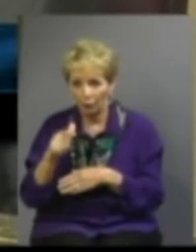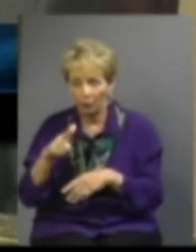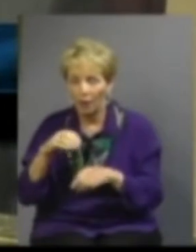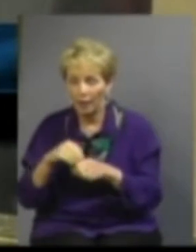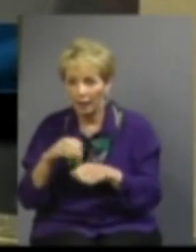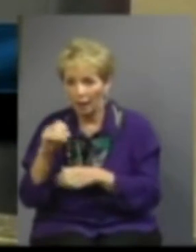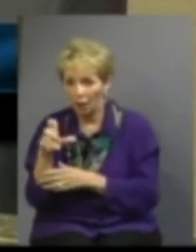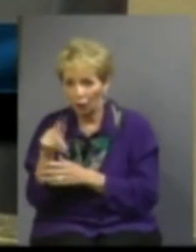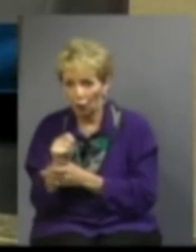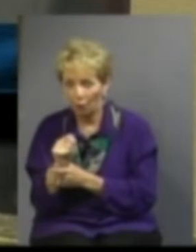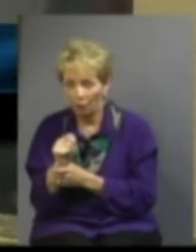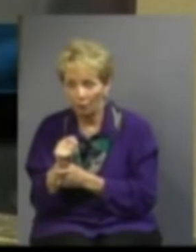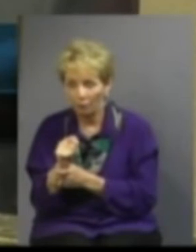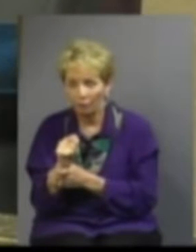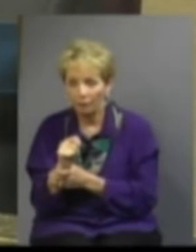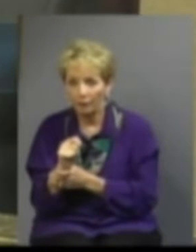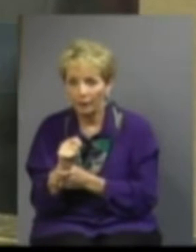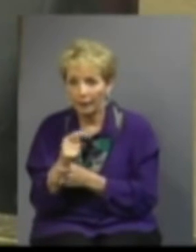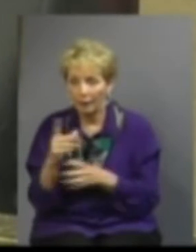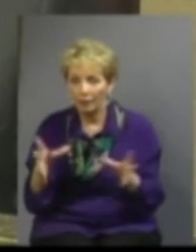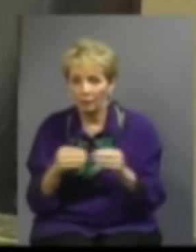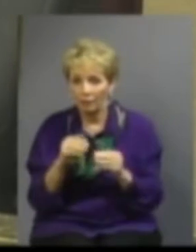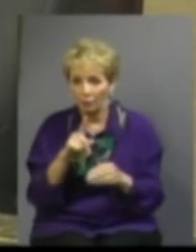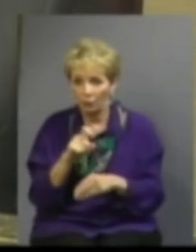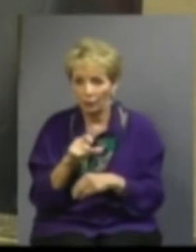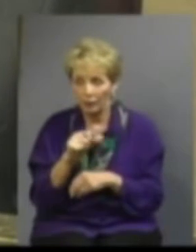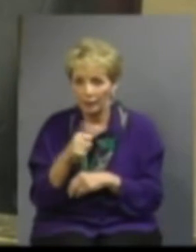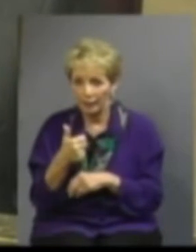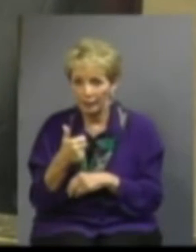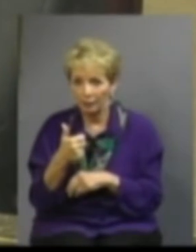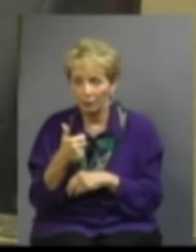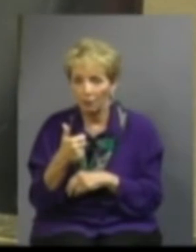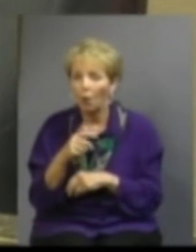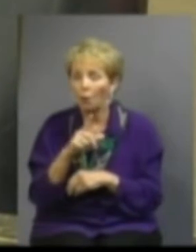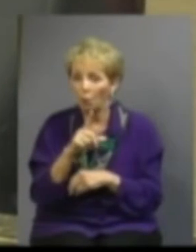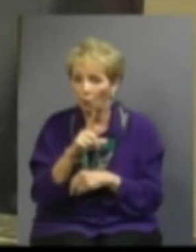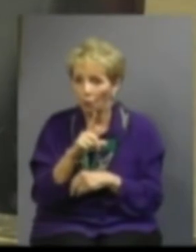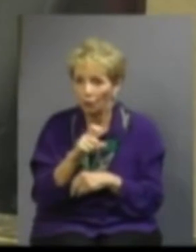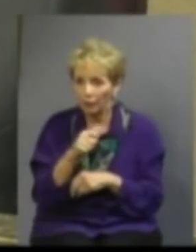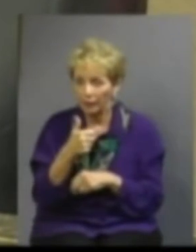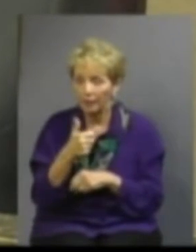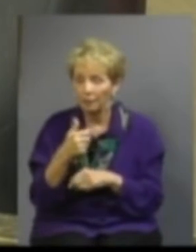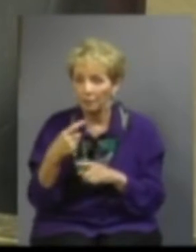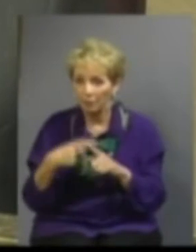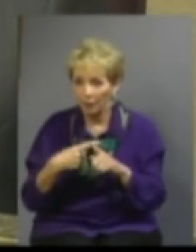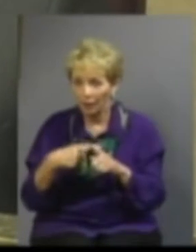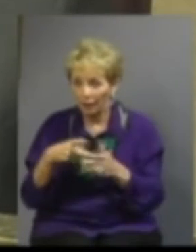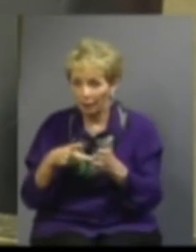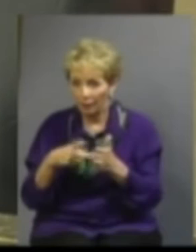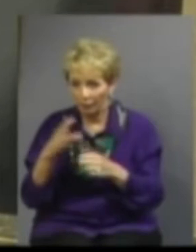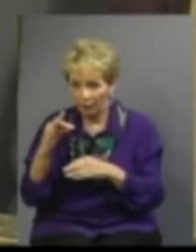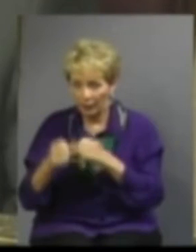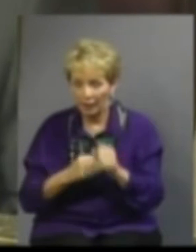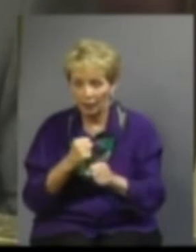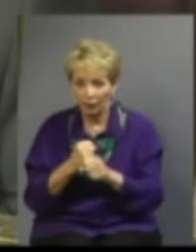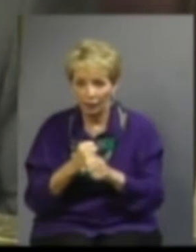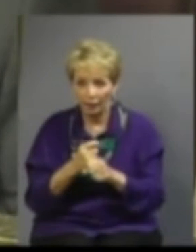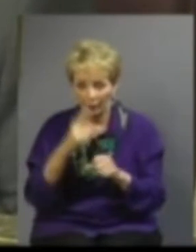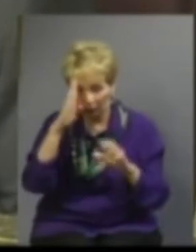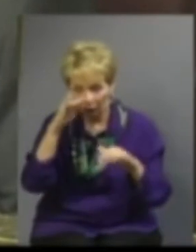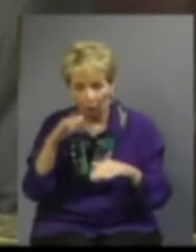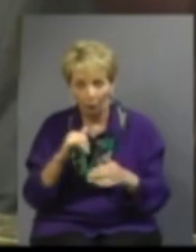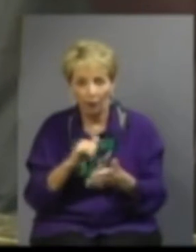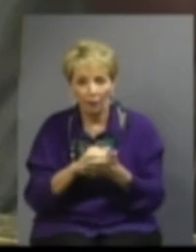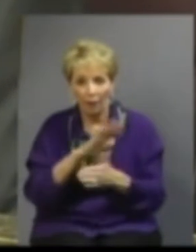October for a total of 110 monthly payments, just over 9 years. At the time, it was anticipated by